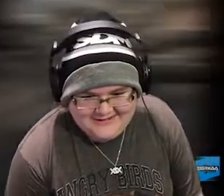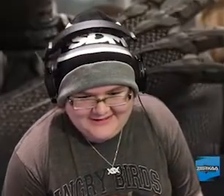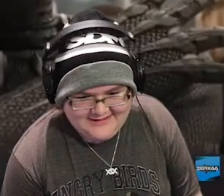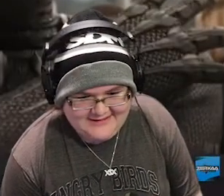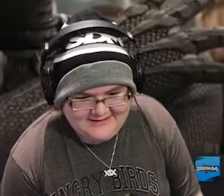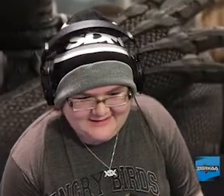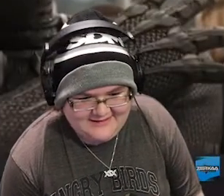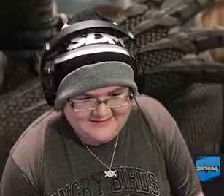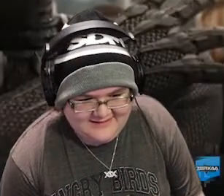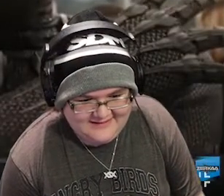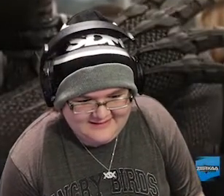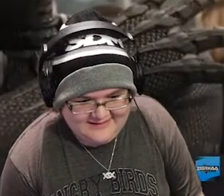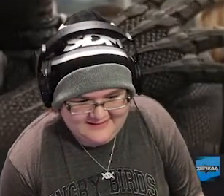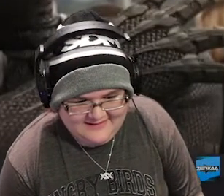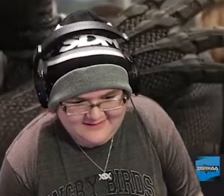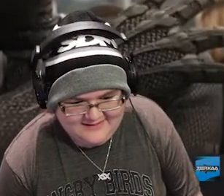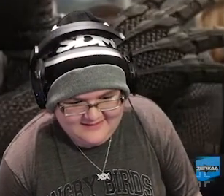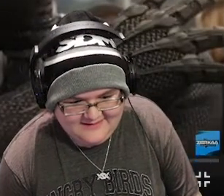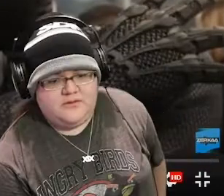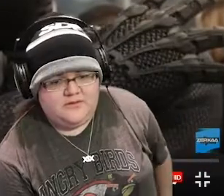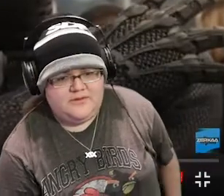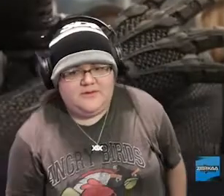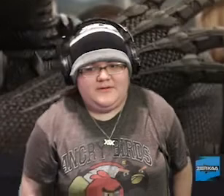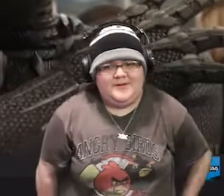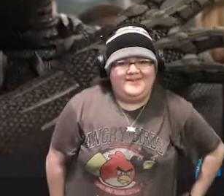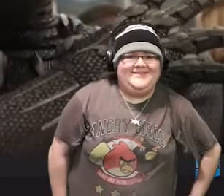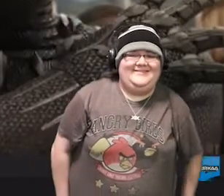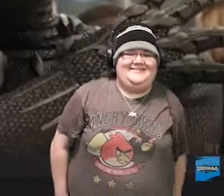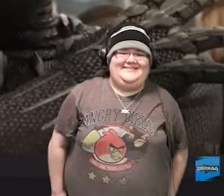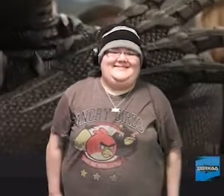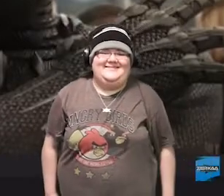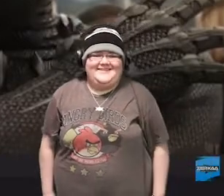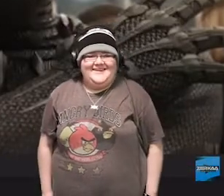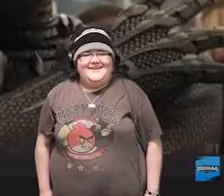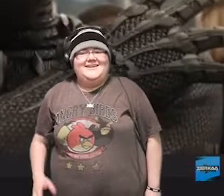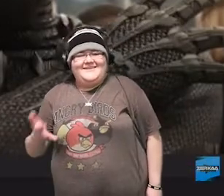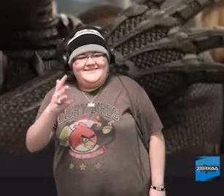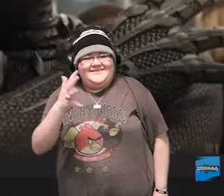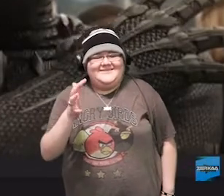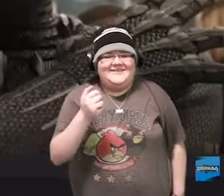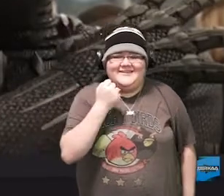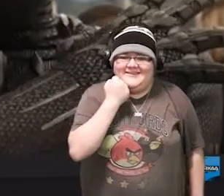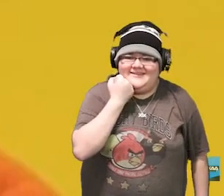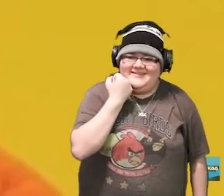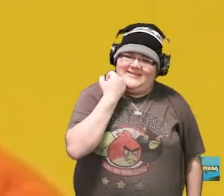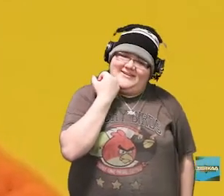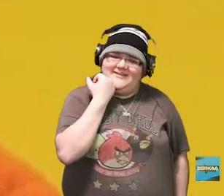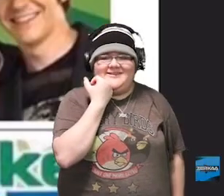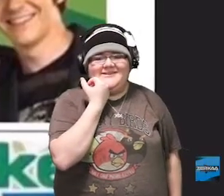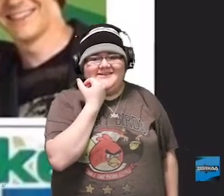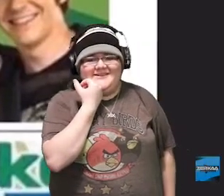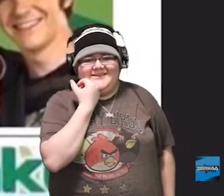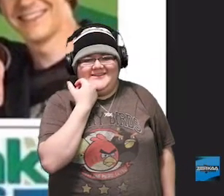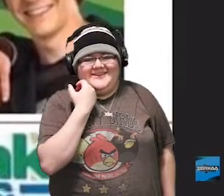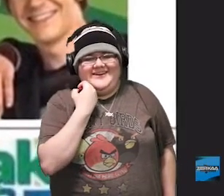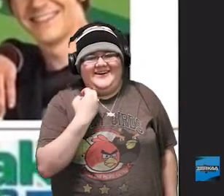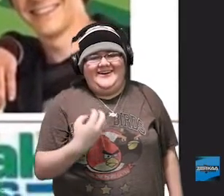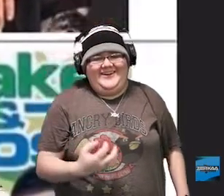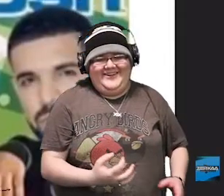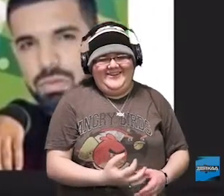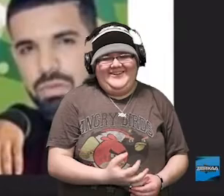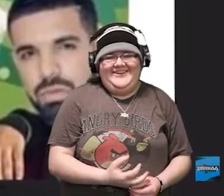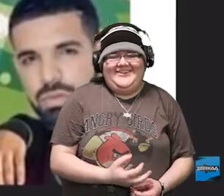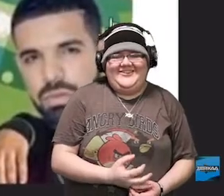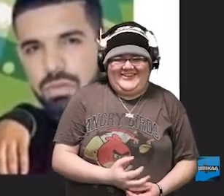was crazy. Why did Josh and JJ's face not look like the Black Panther? I can kind of not really. Man, like, Drake and Josh?